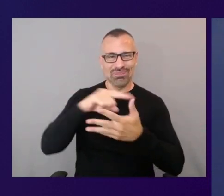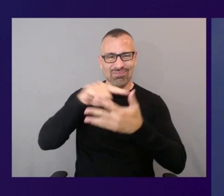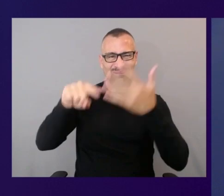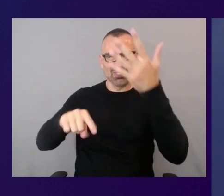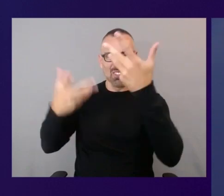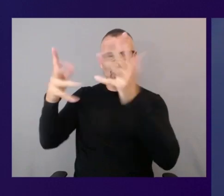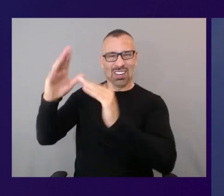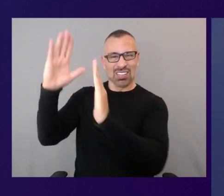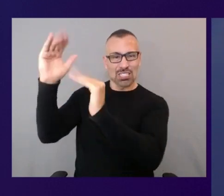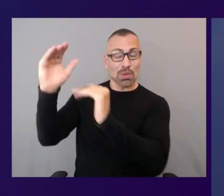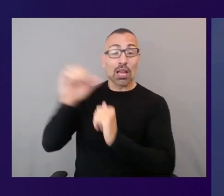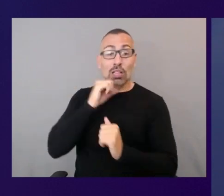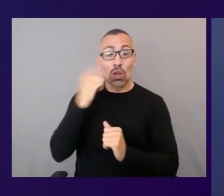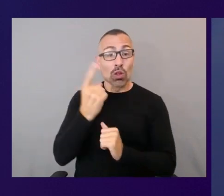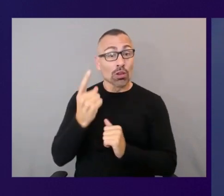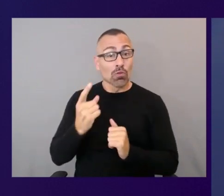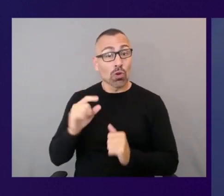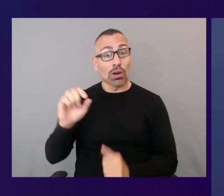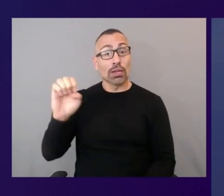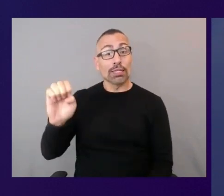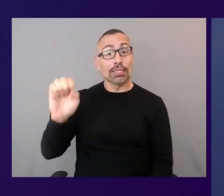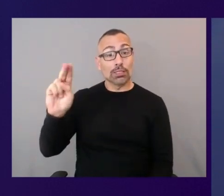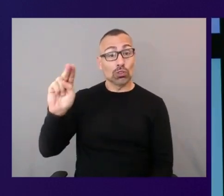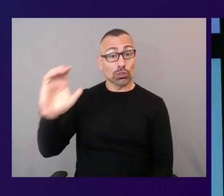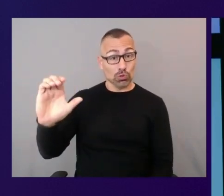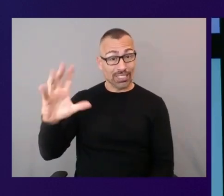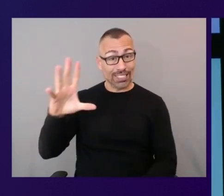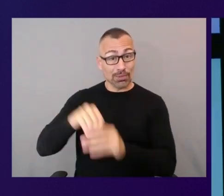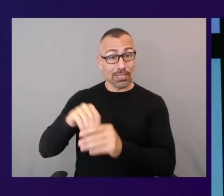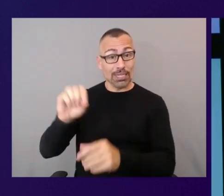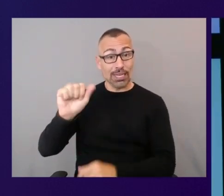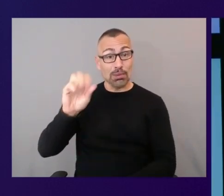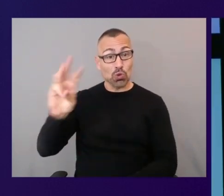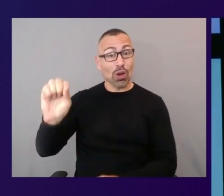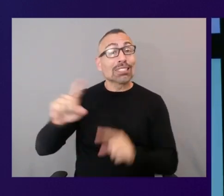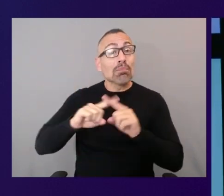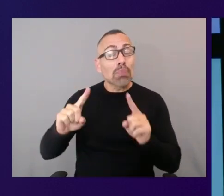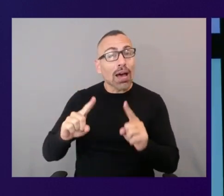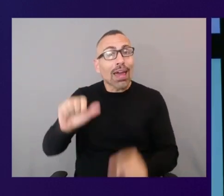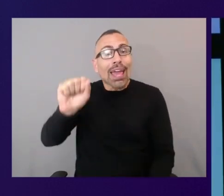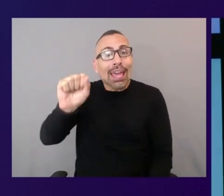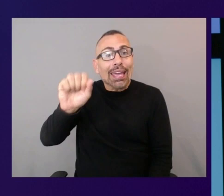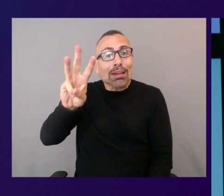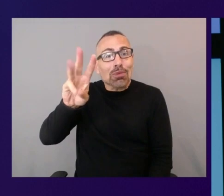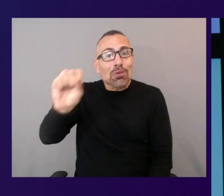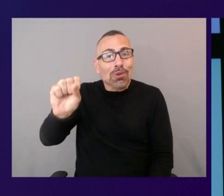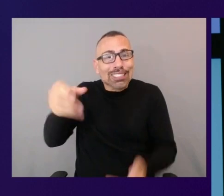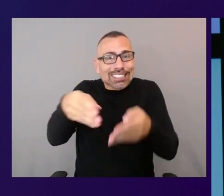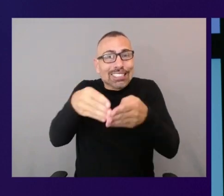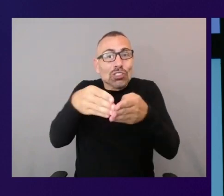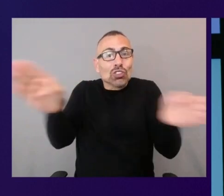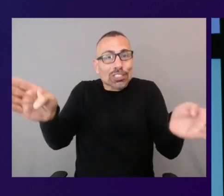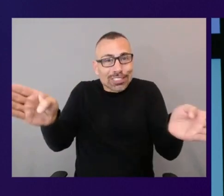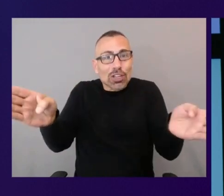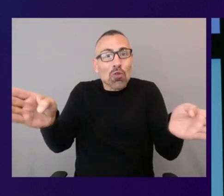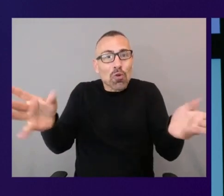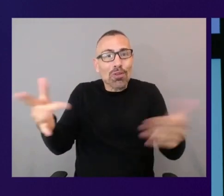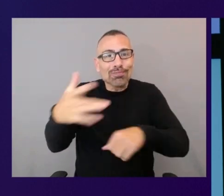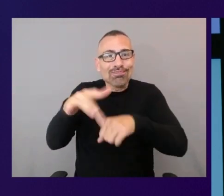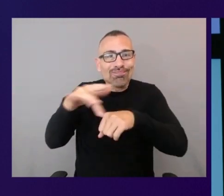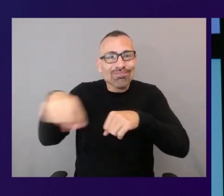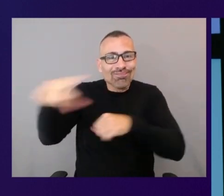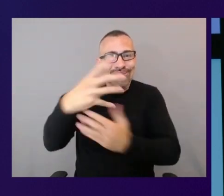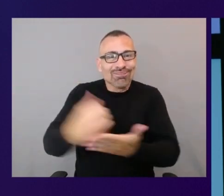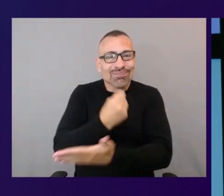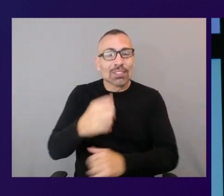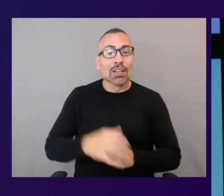and AWS, but AWS just in general. One of the most important things that my team and I talk about, one of the most